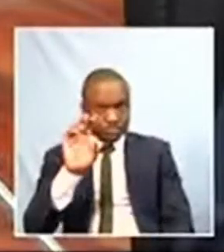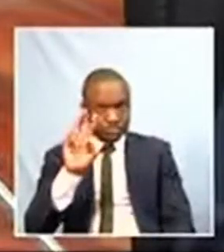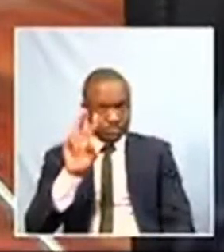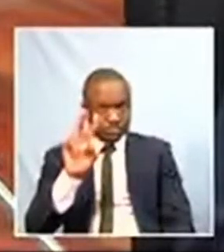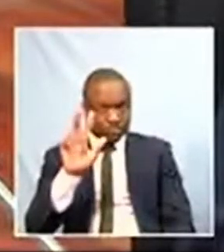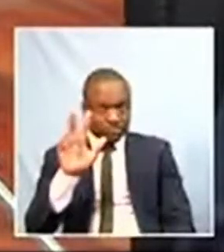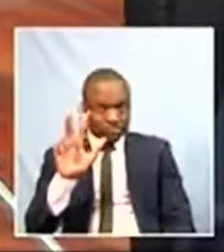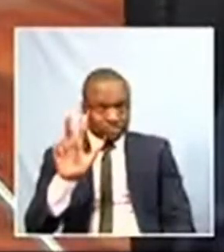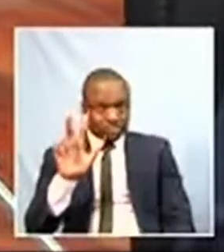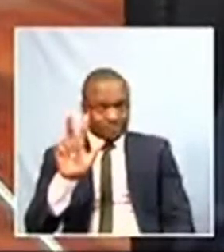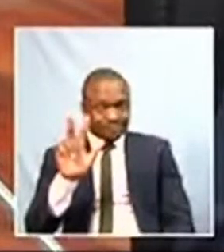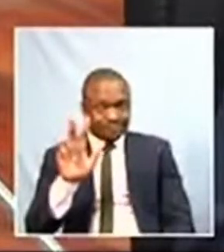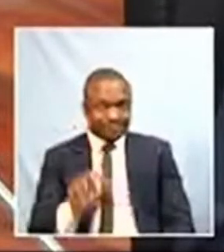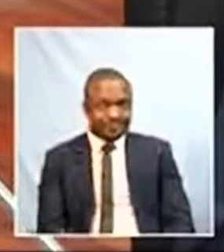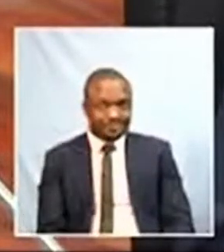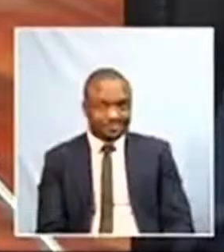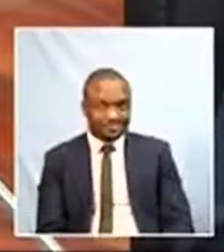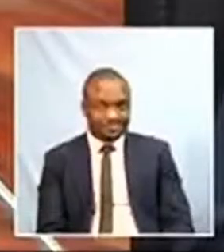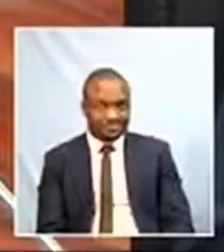2,723,555.